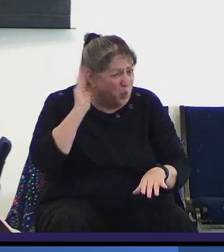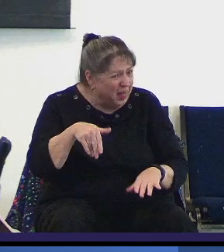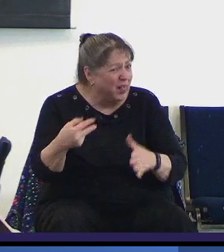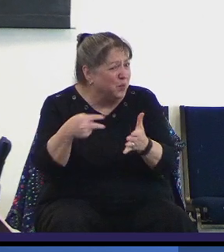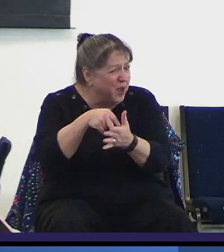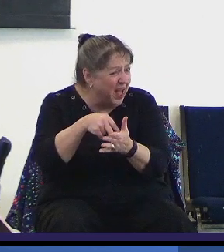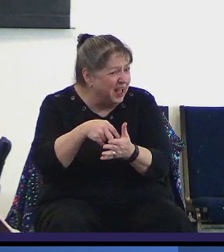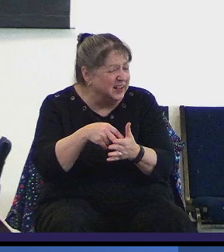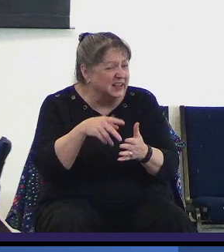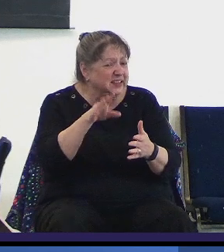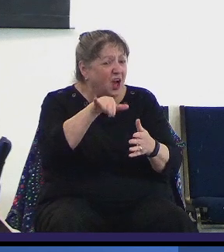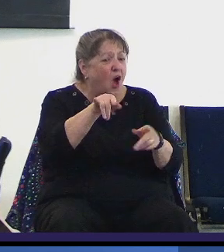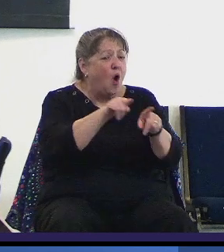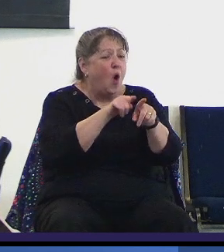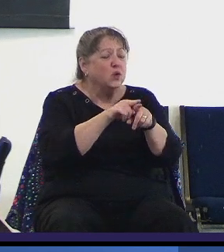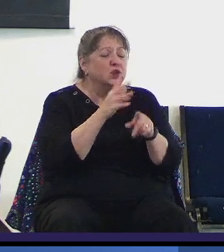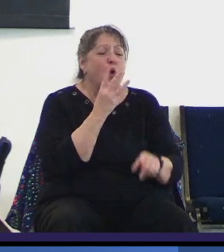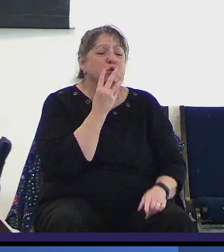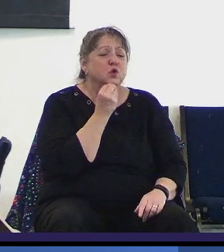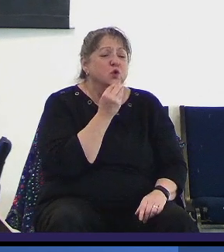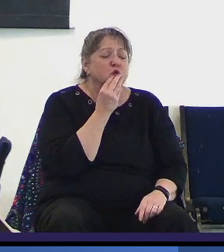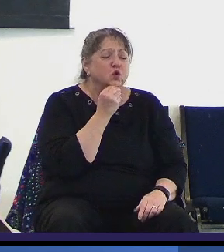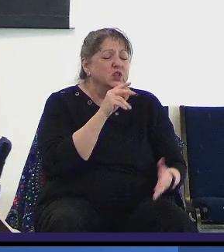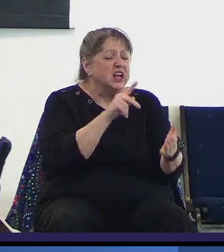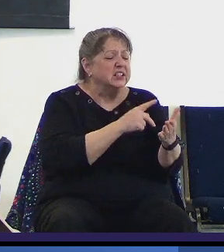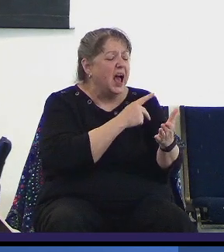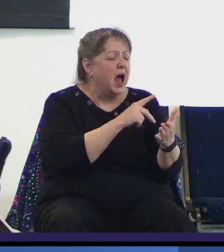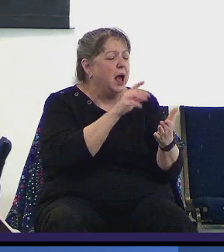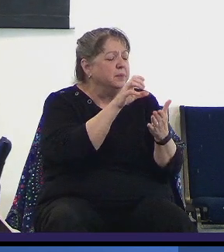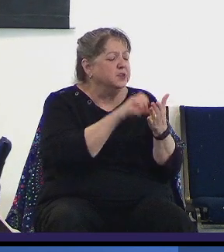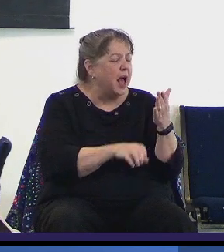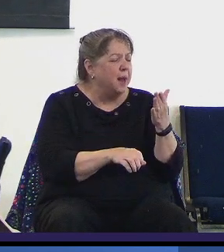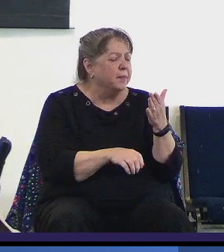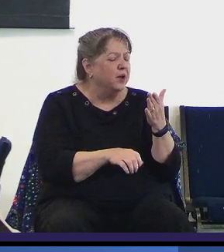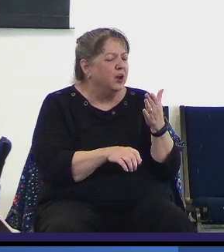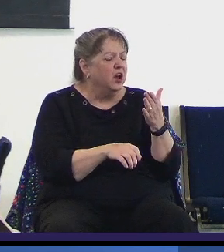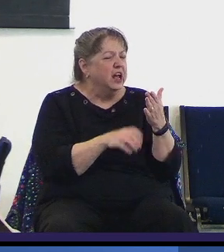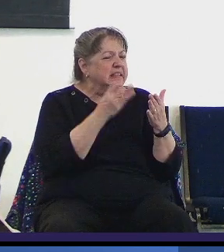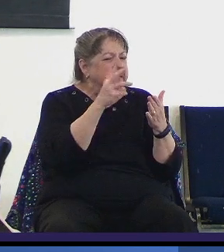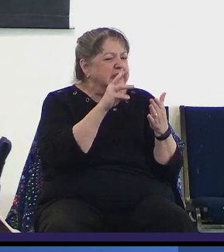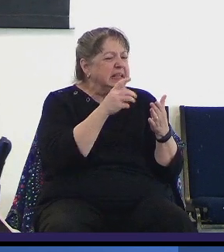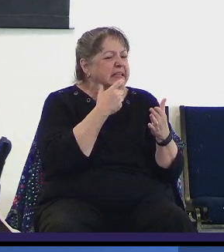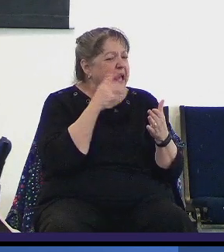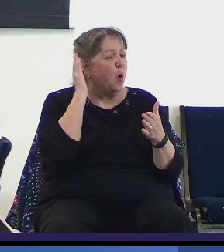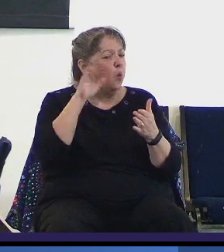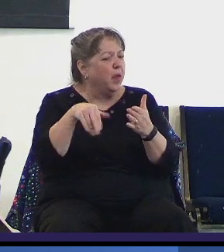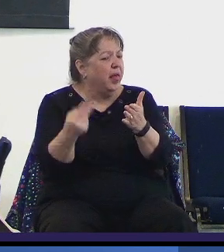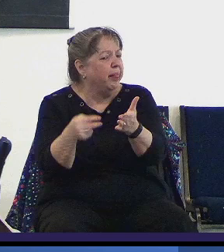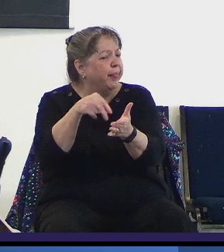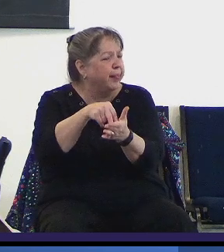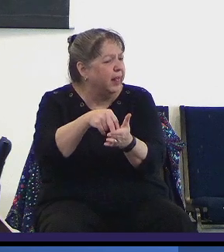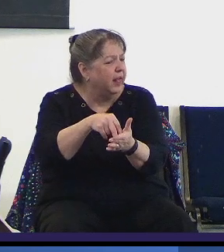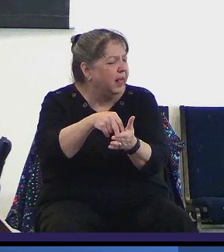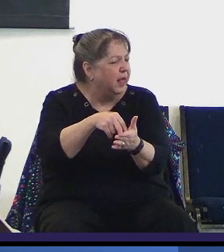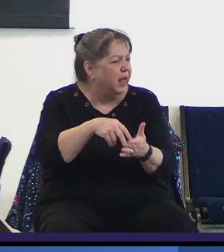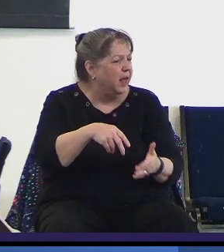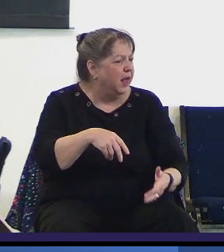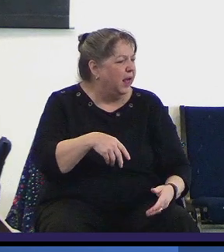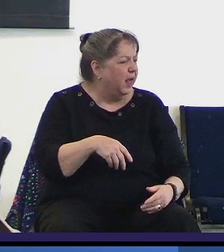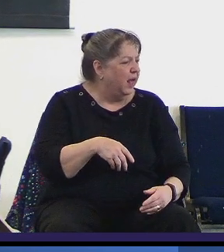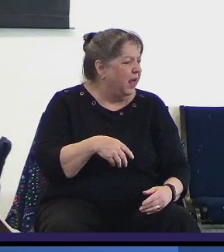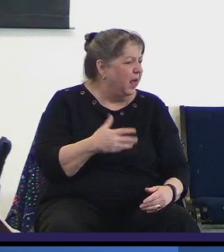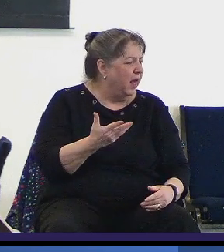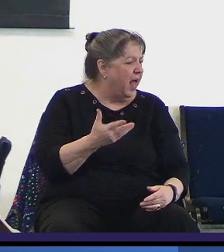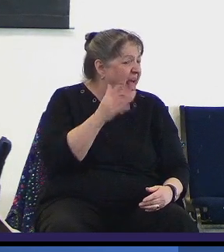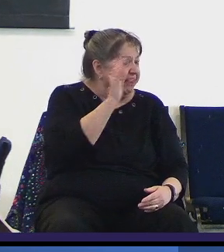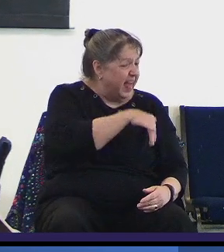Tanakh in Psalm 16 and verse 10, that God would not allow his Holy One to see decay. The prophecy of the resurrection is in the